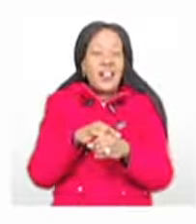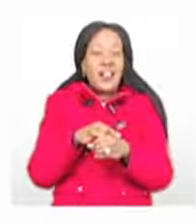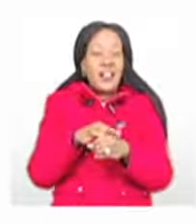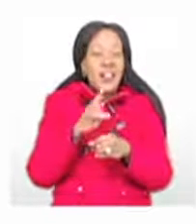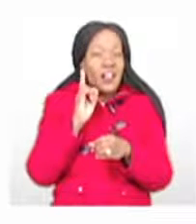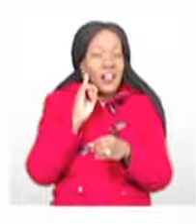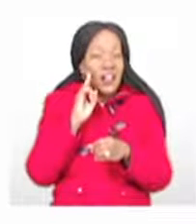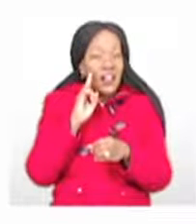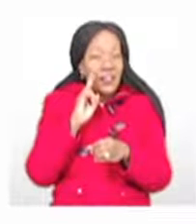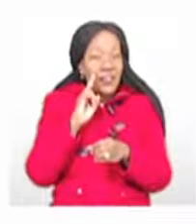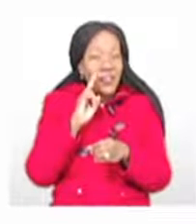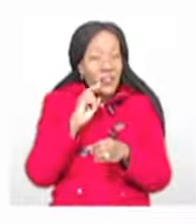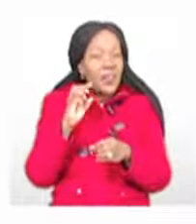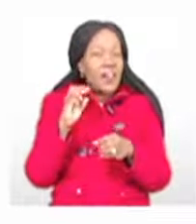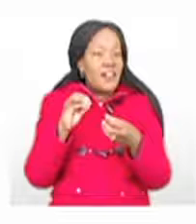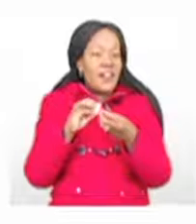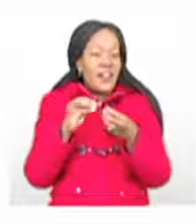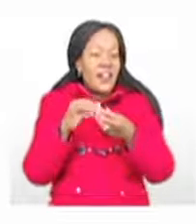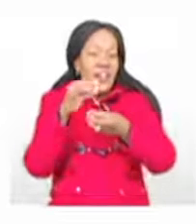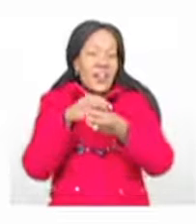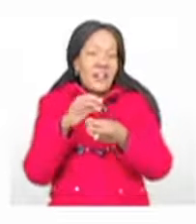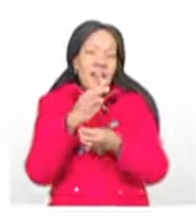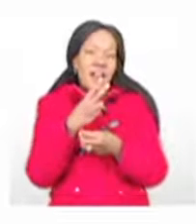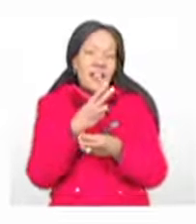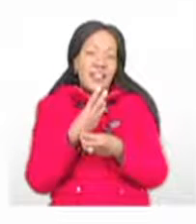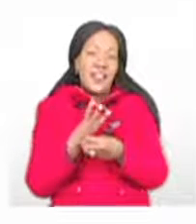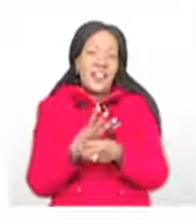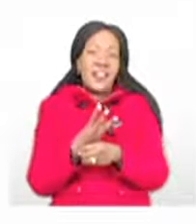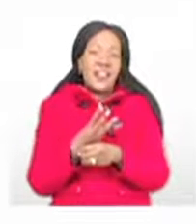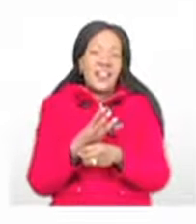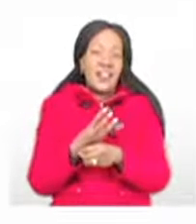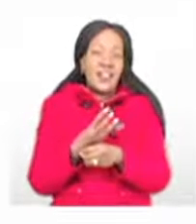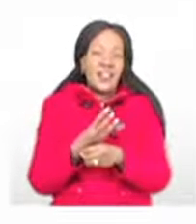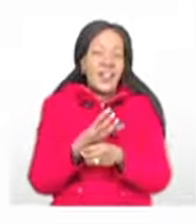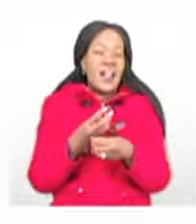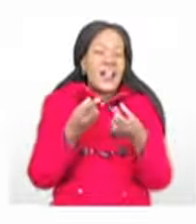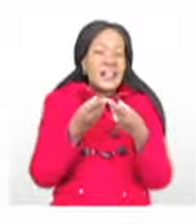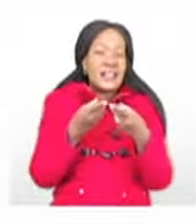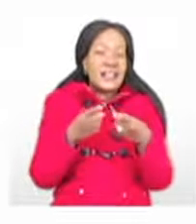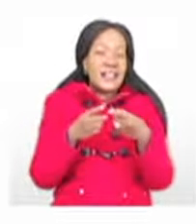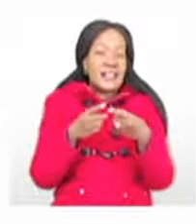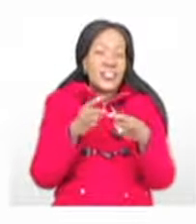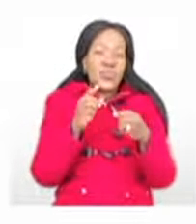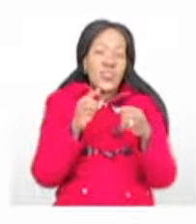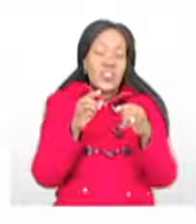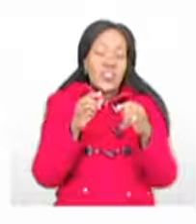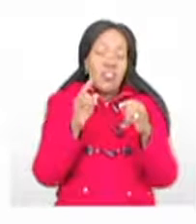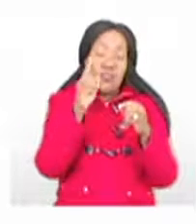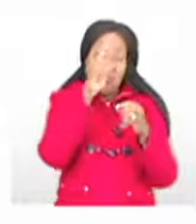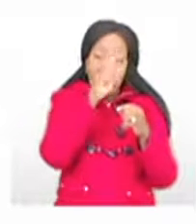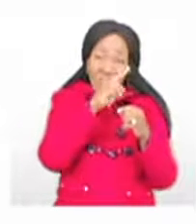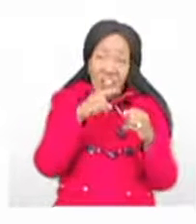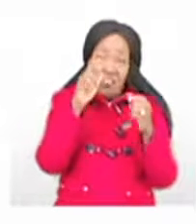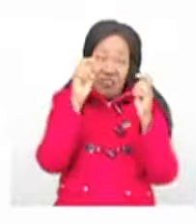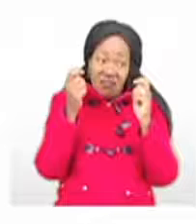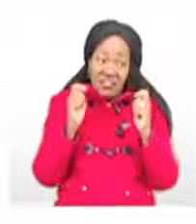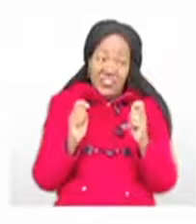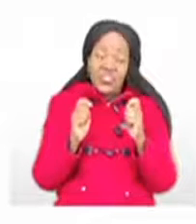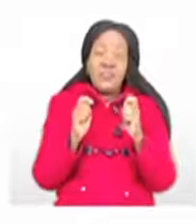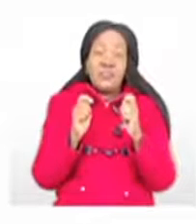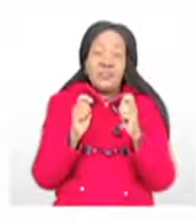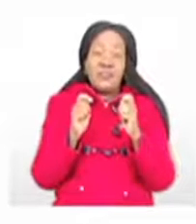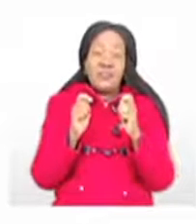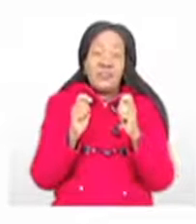over to line number 3. Row number 3 starts off with one oval shape,